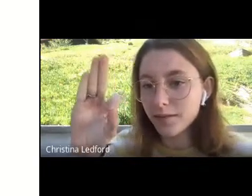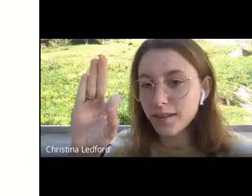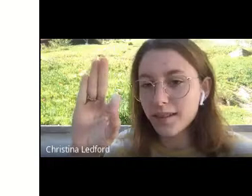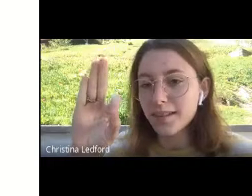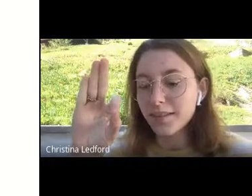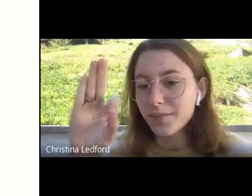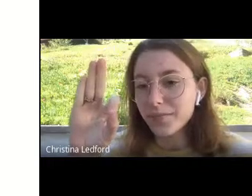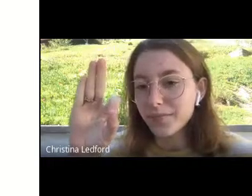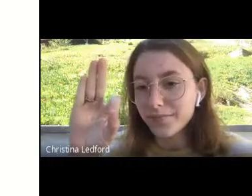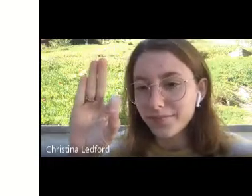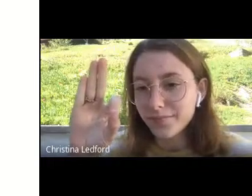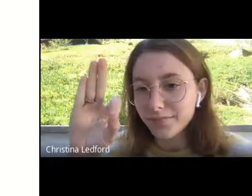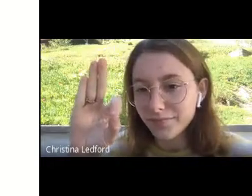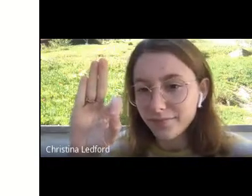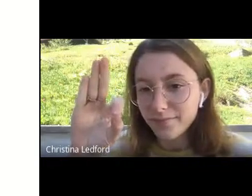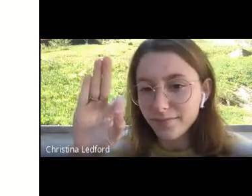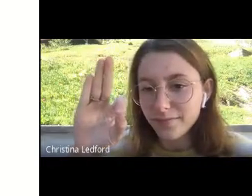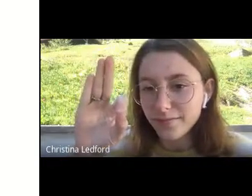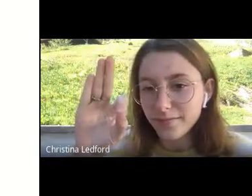And then F.